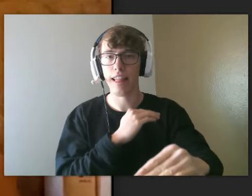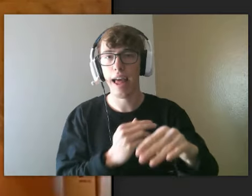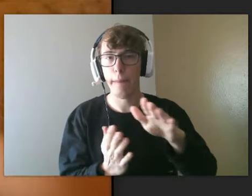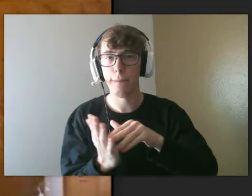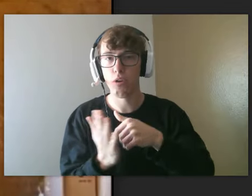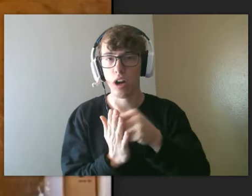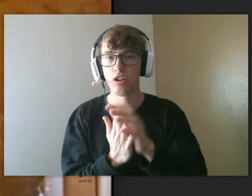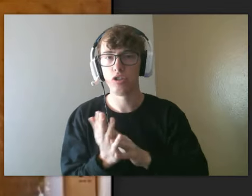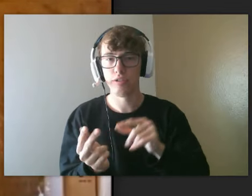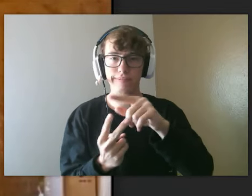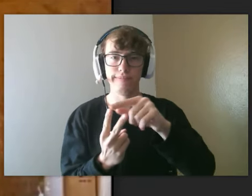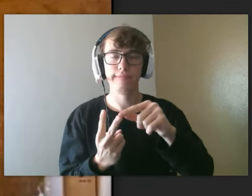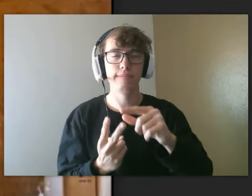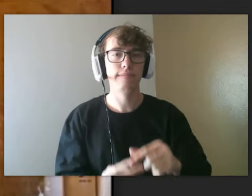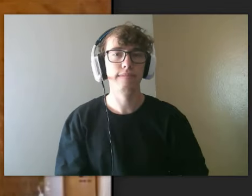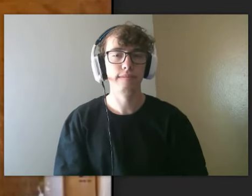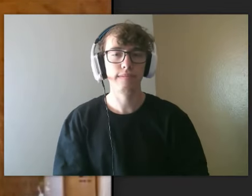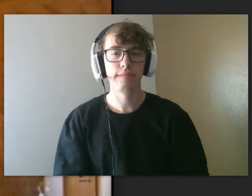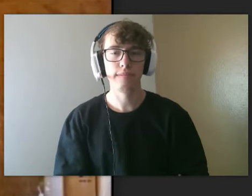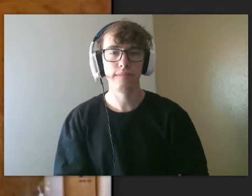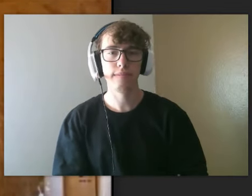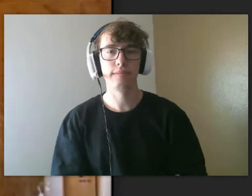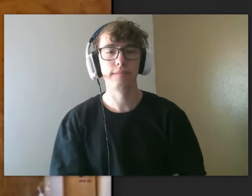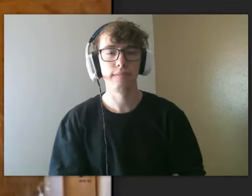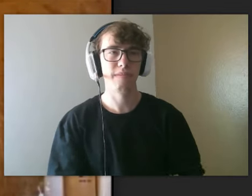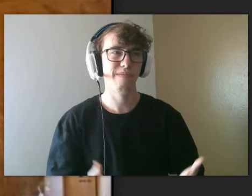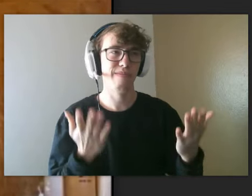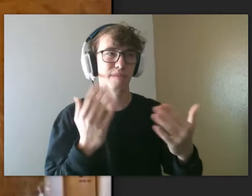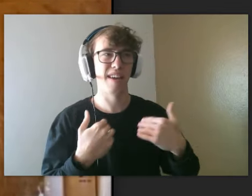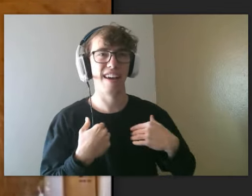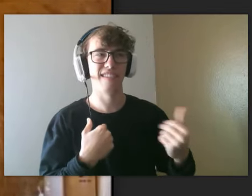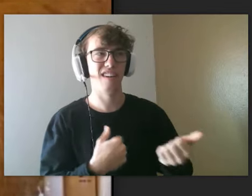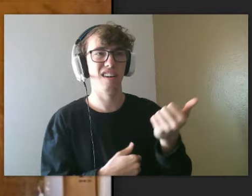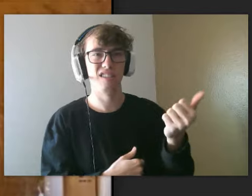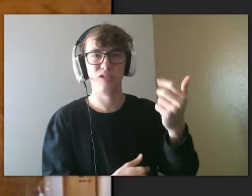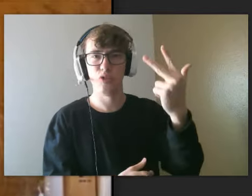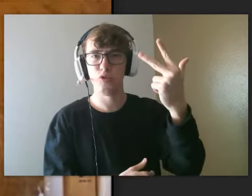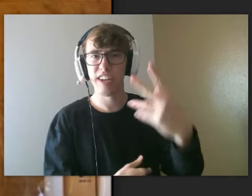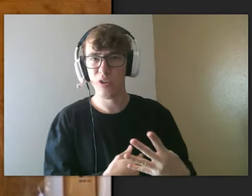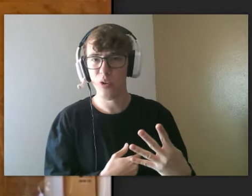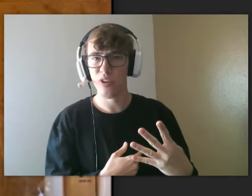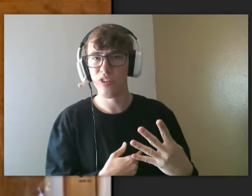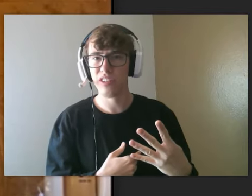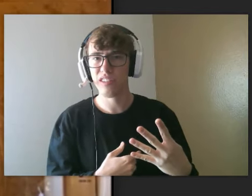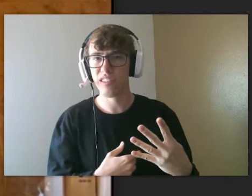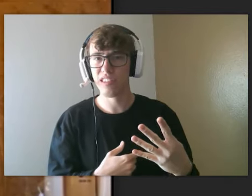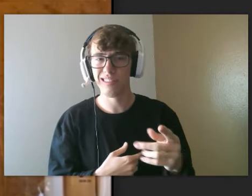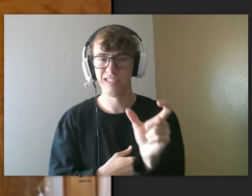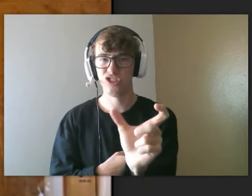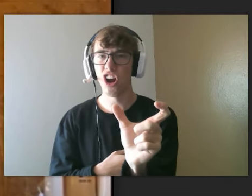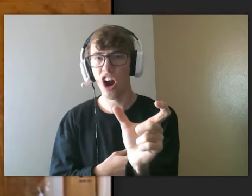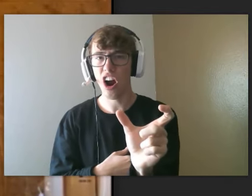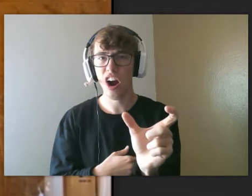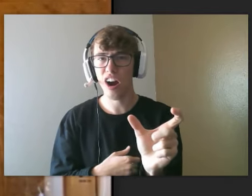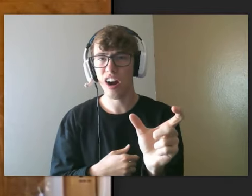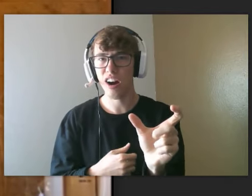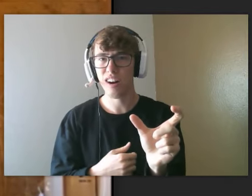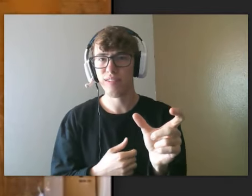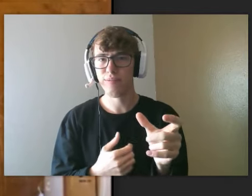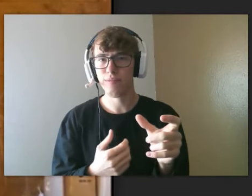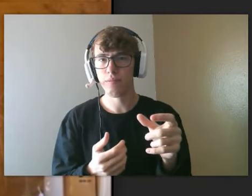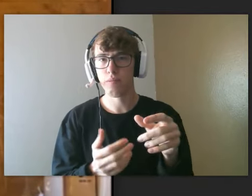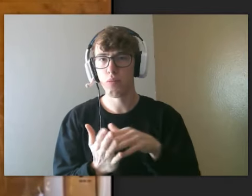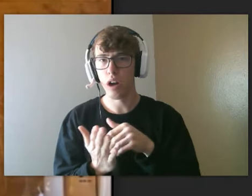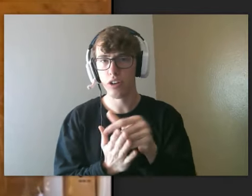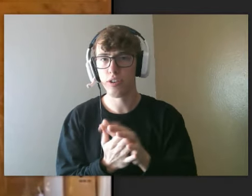And I believe you might have had a 3/4 inch brush as well for filling in those really big ones. These are